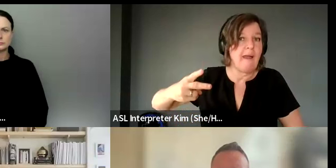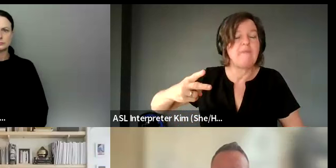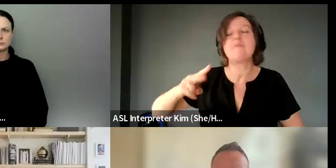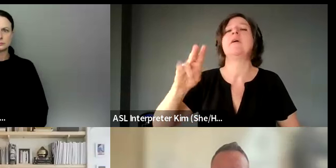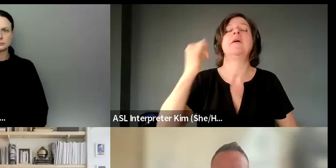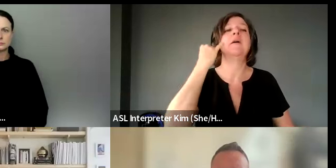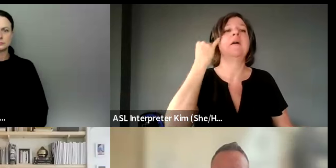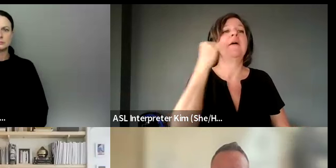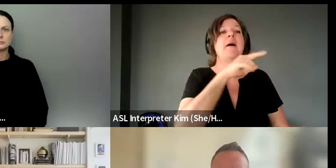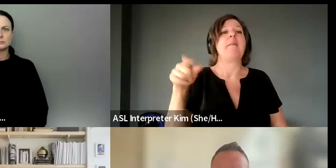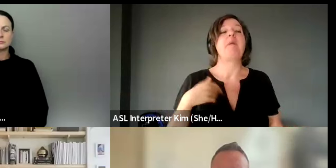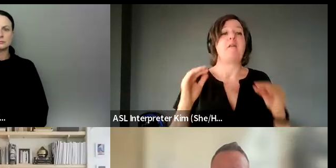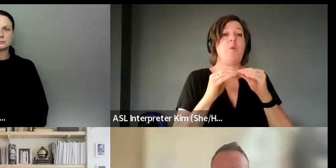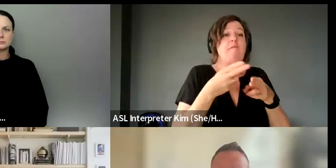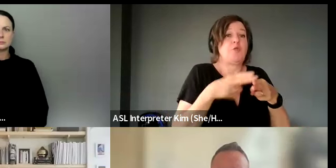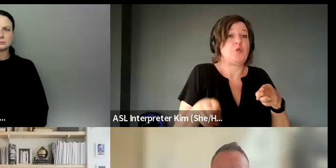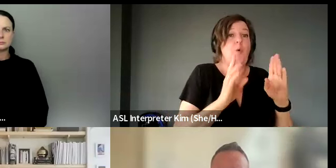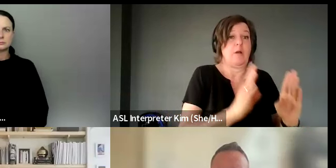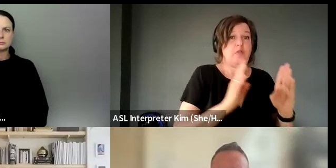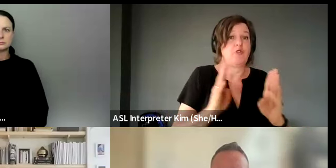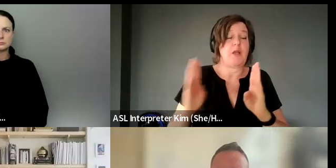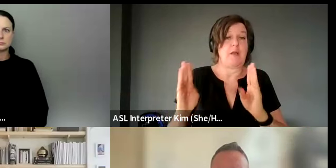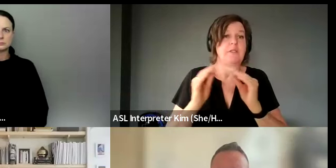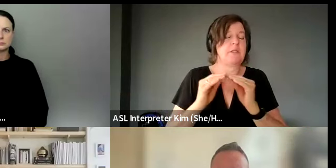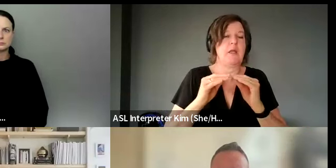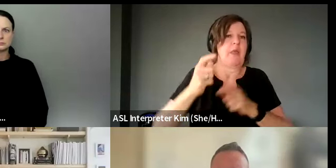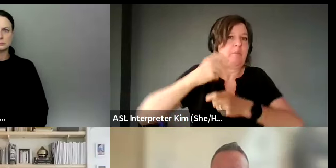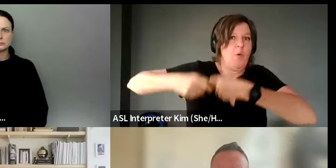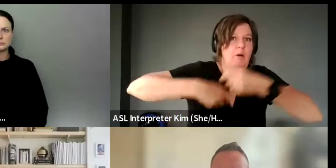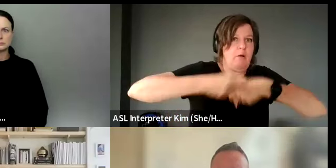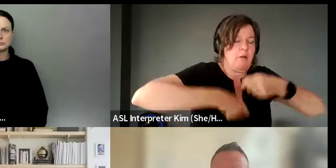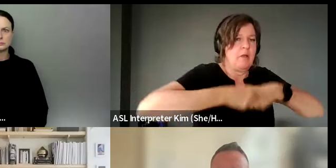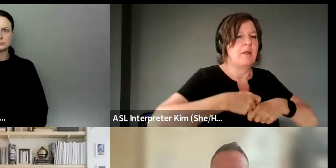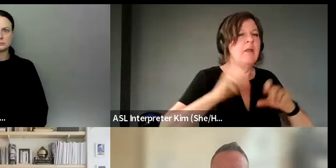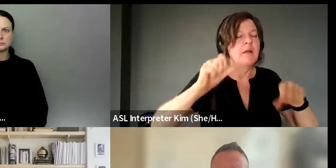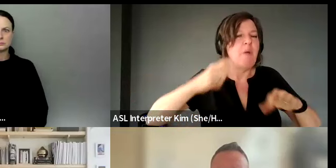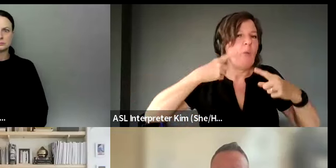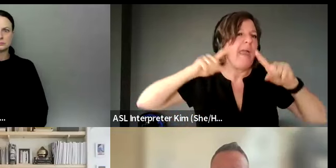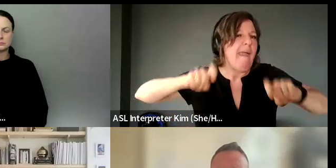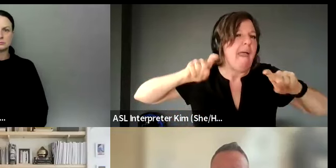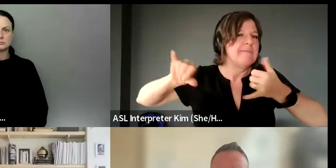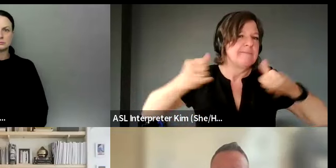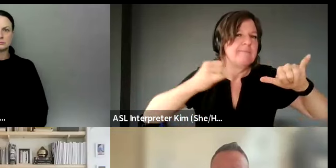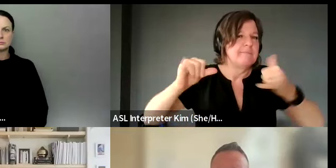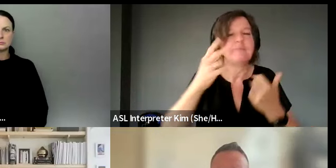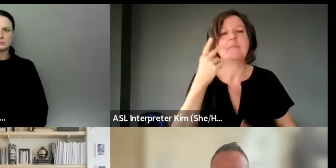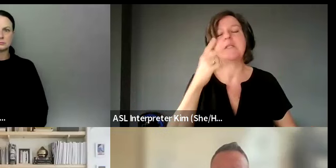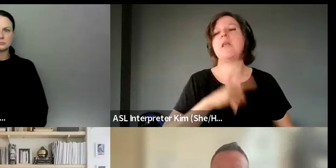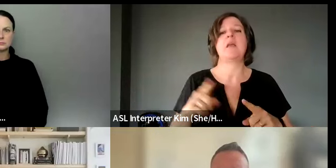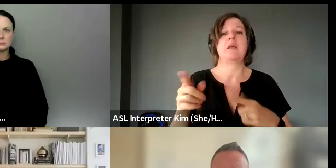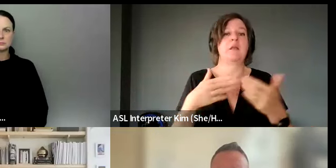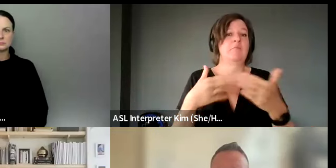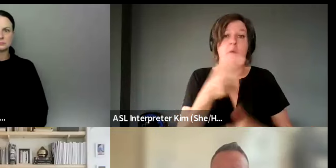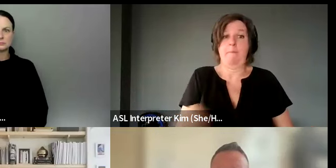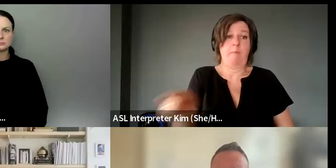have more shorter shifts, then there is a lot more running. So it's like, it just depends. We can experiment, but whatever works for